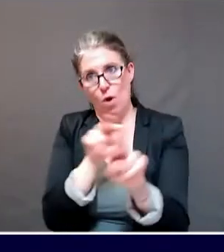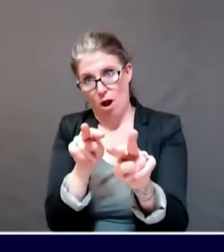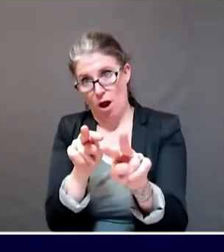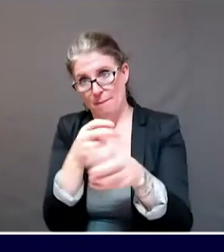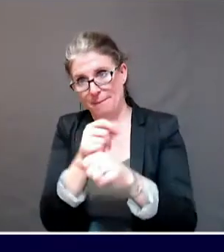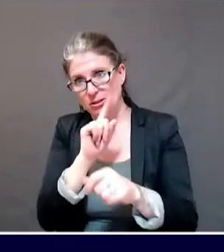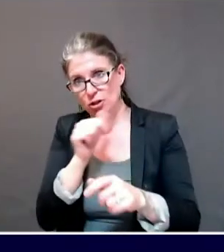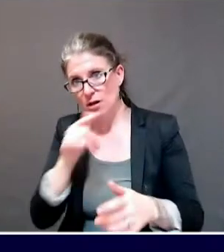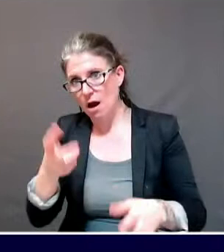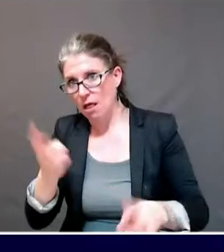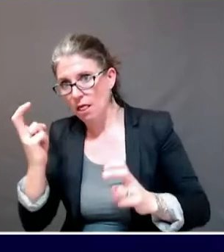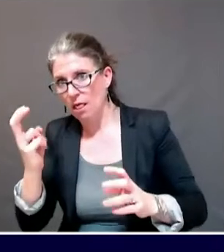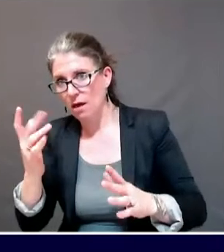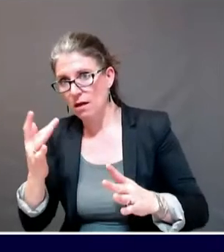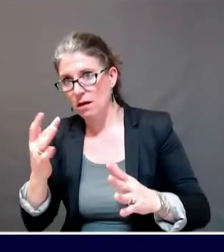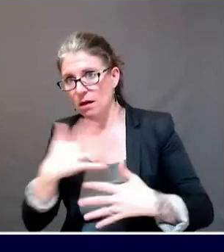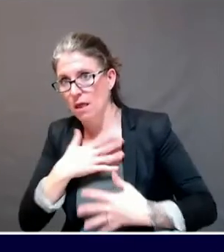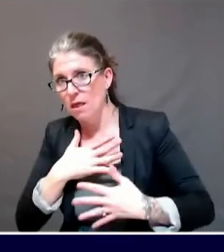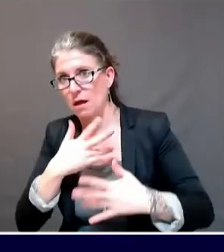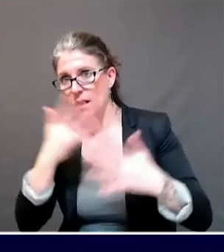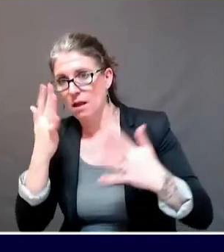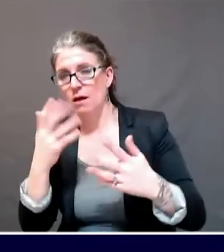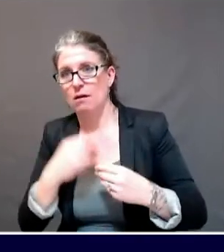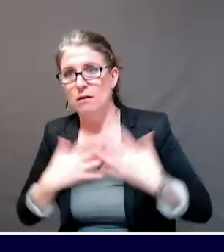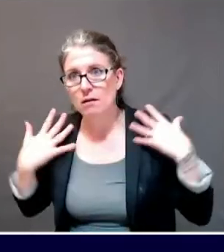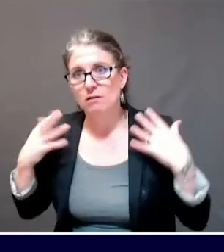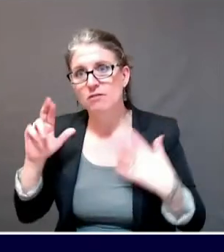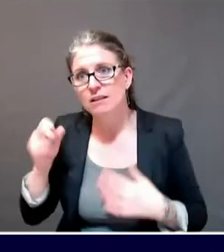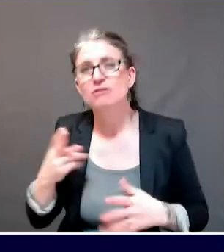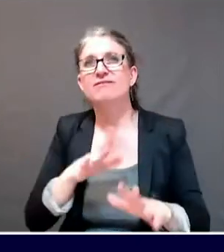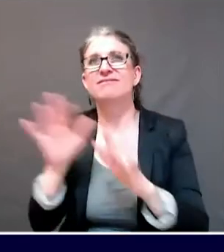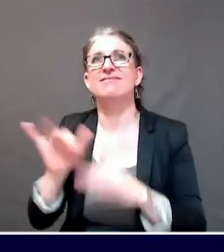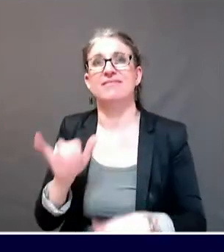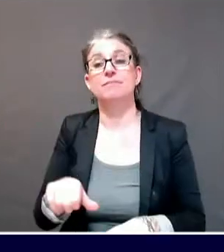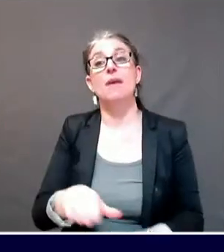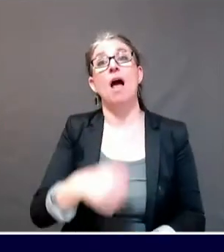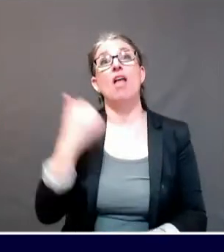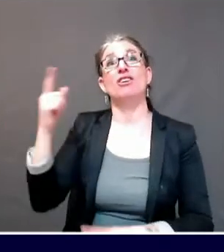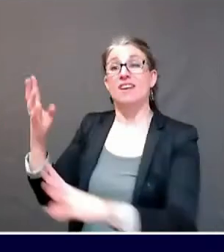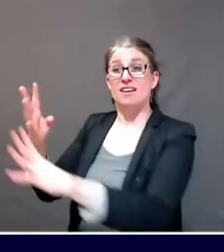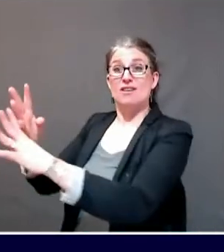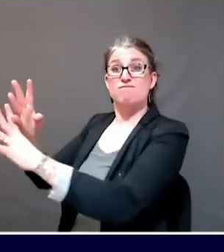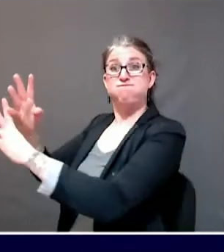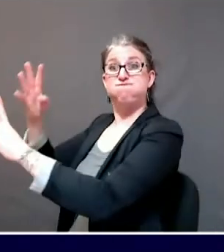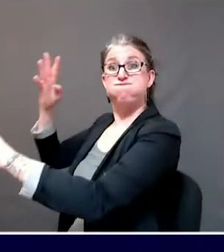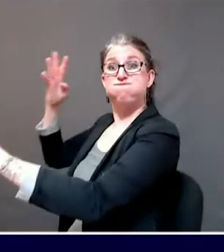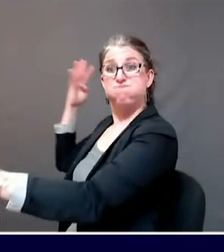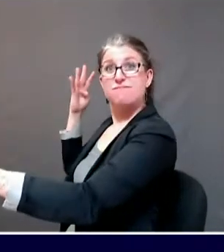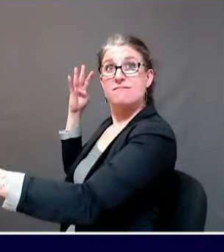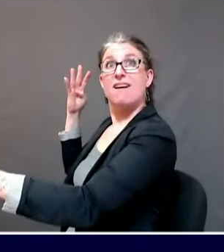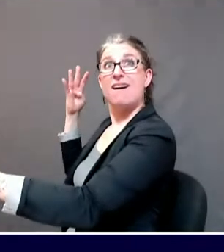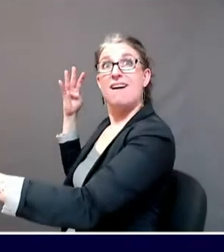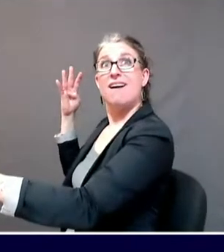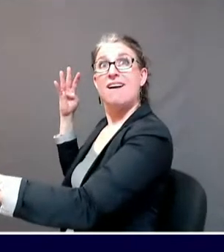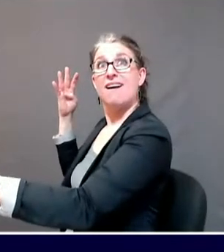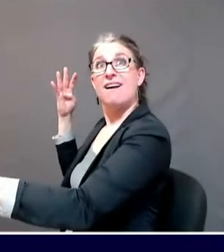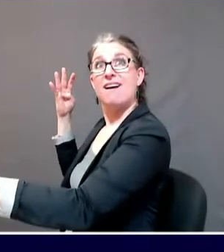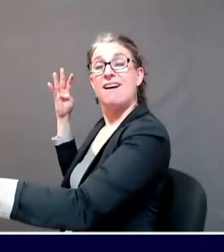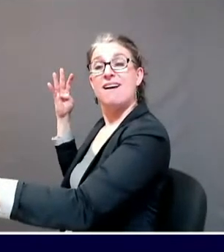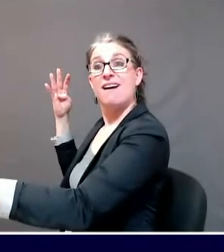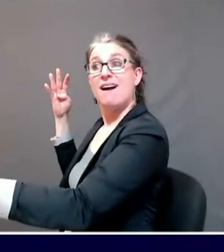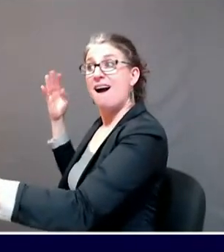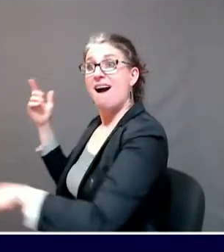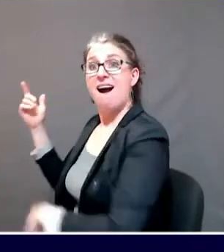vaccine clinic where you've got 300 people jammed into a line in an indoor space, because then you might have an outbreak, which